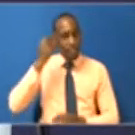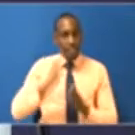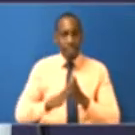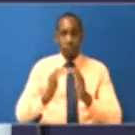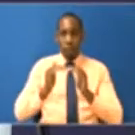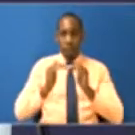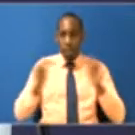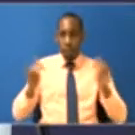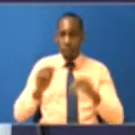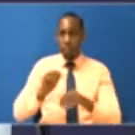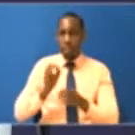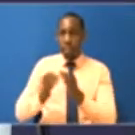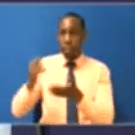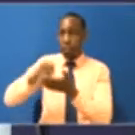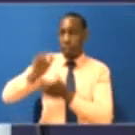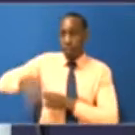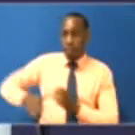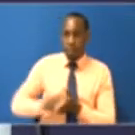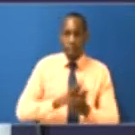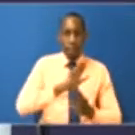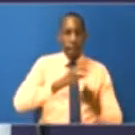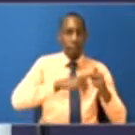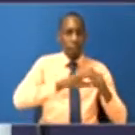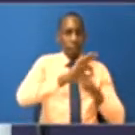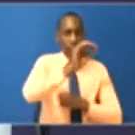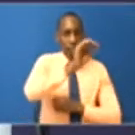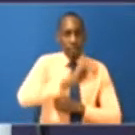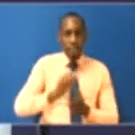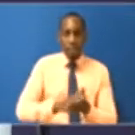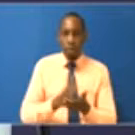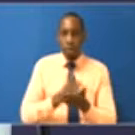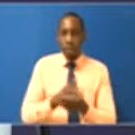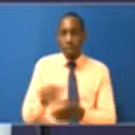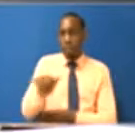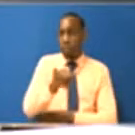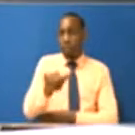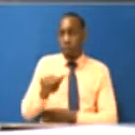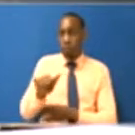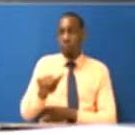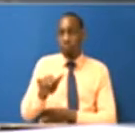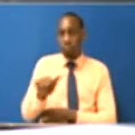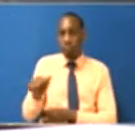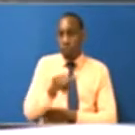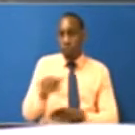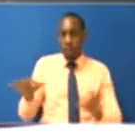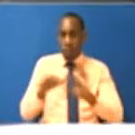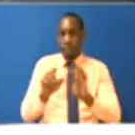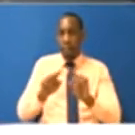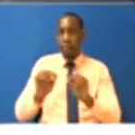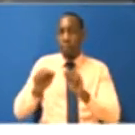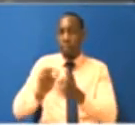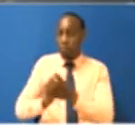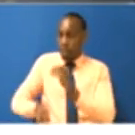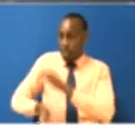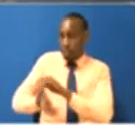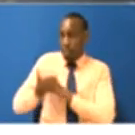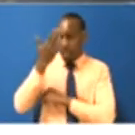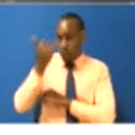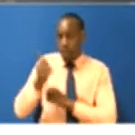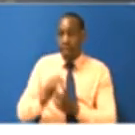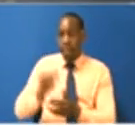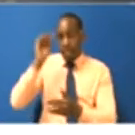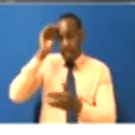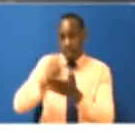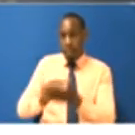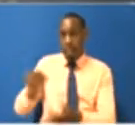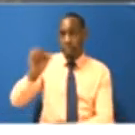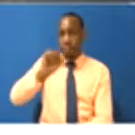lateness he got there was a 63 percent so they're very close but i can i can justify why i actually believe